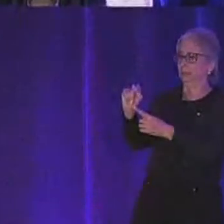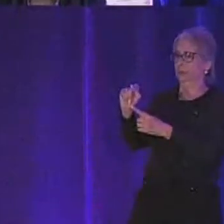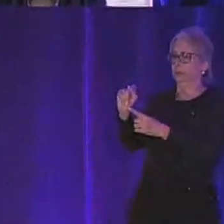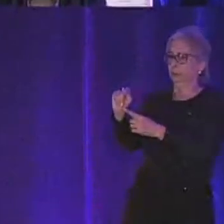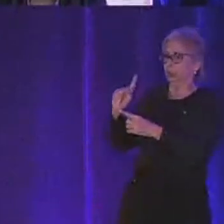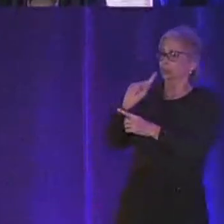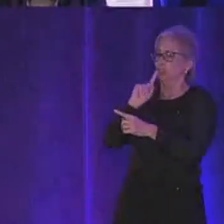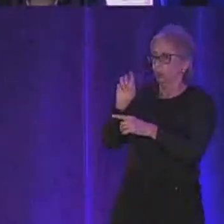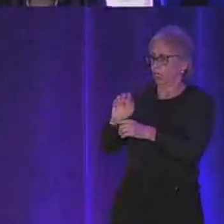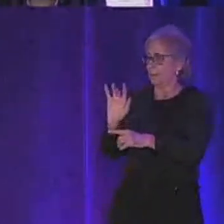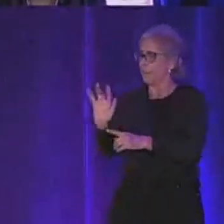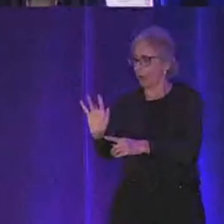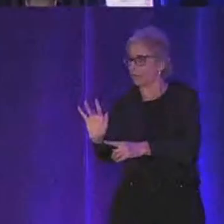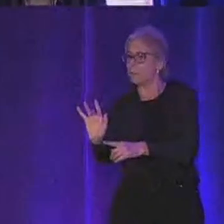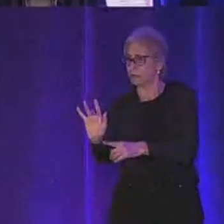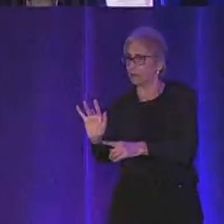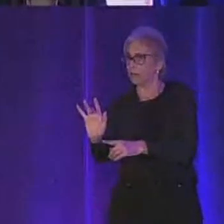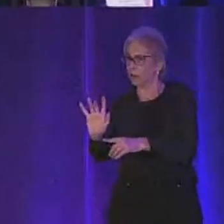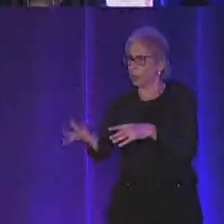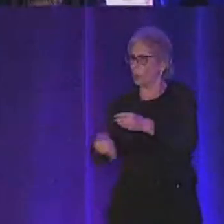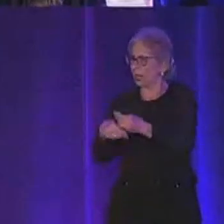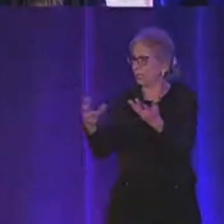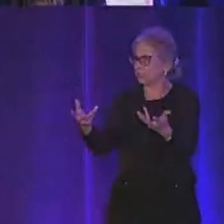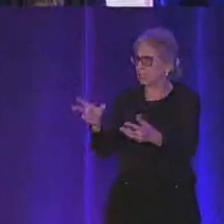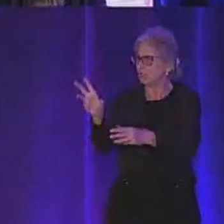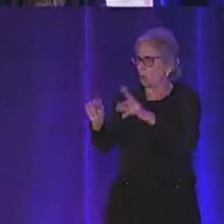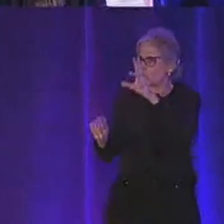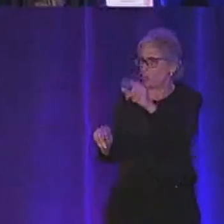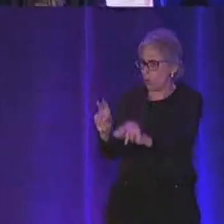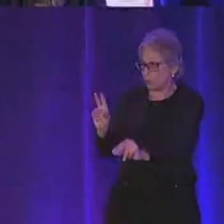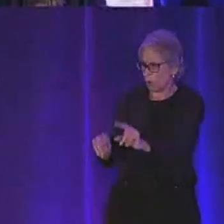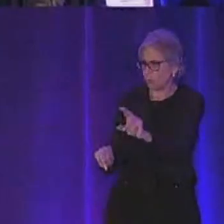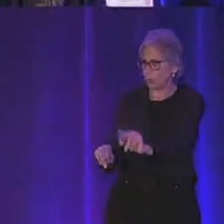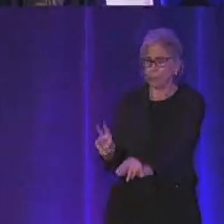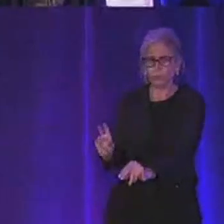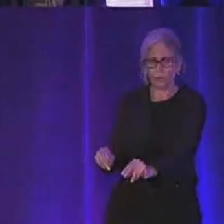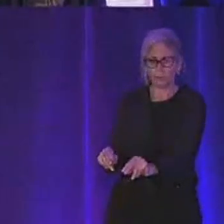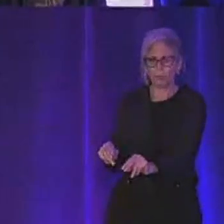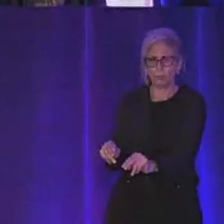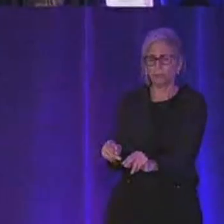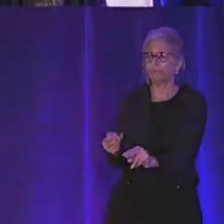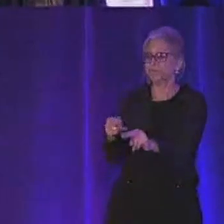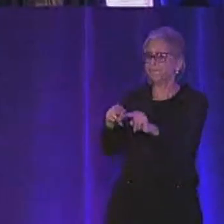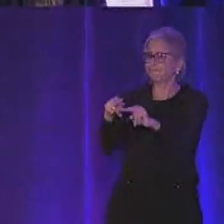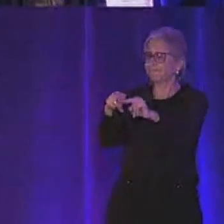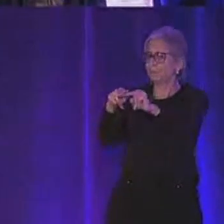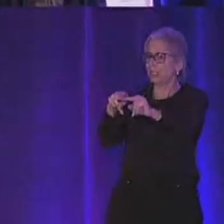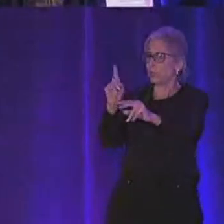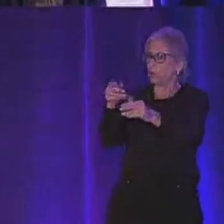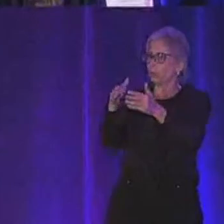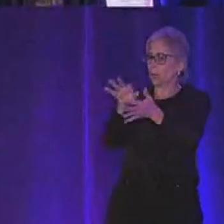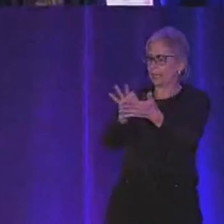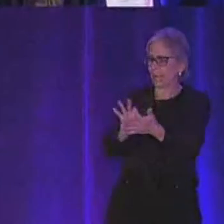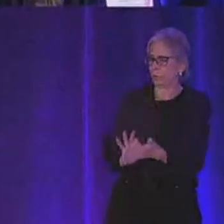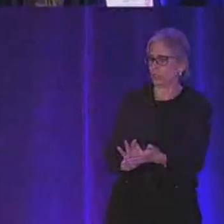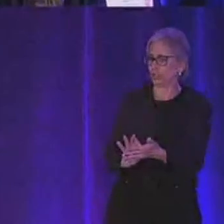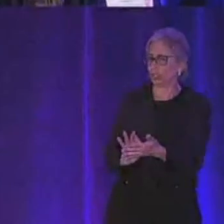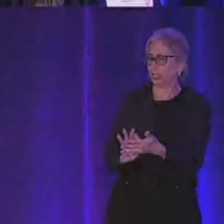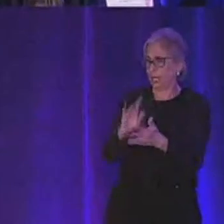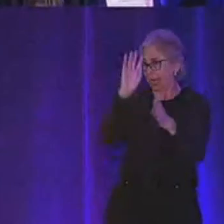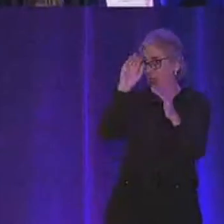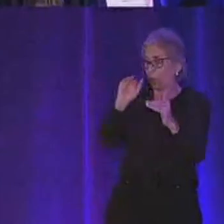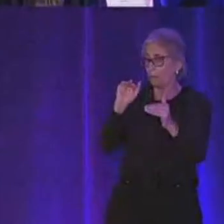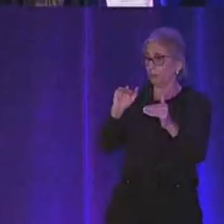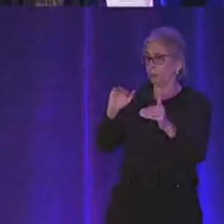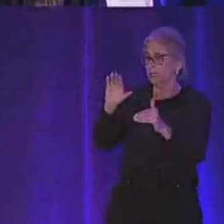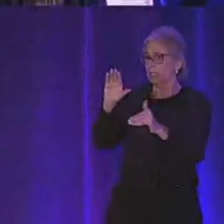need a button. What else? Nope. We're gonna do increment. We'll just do a one-way counter, and then hopefully Copilot can add an